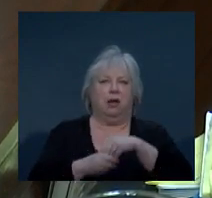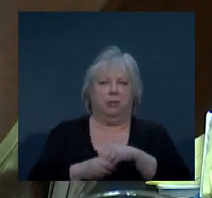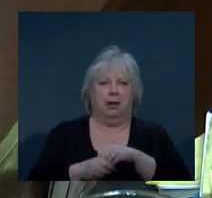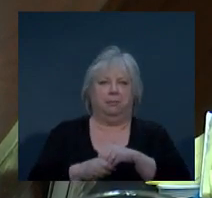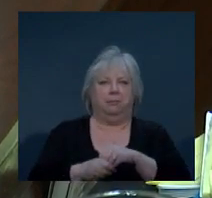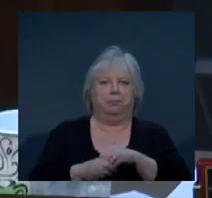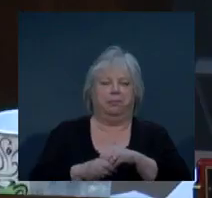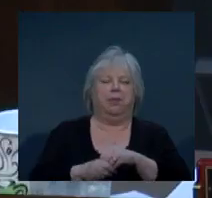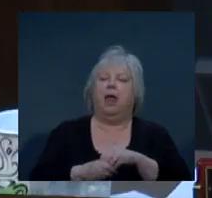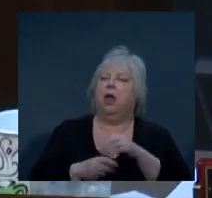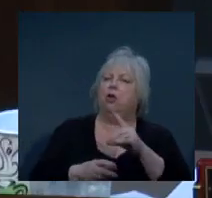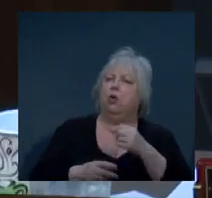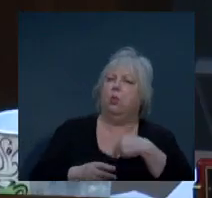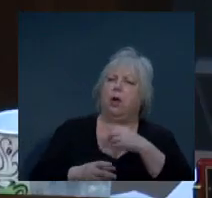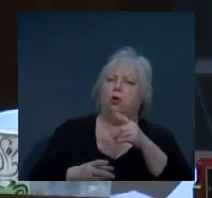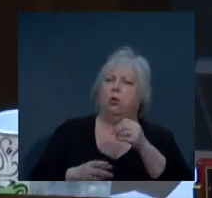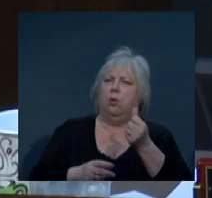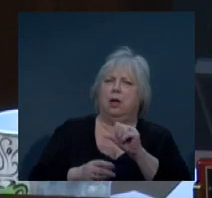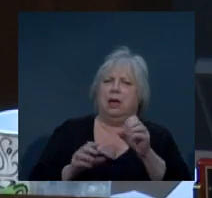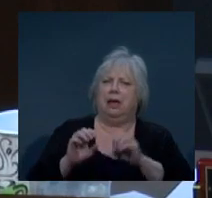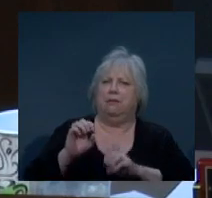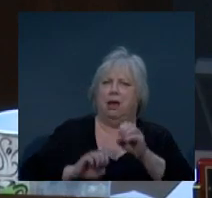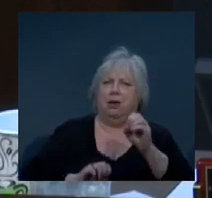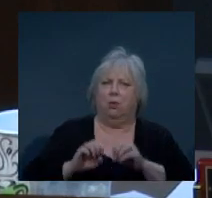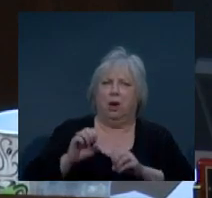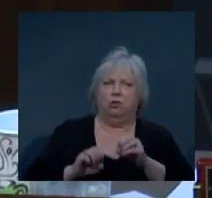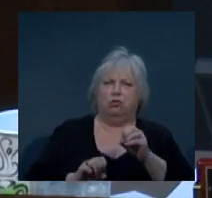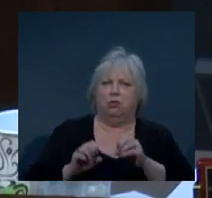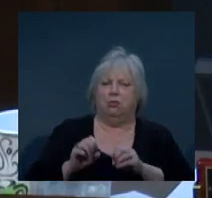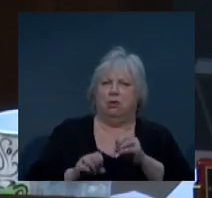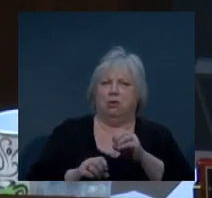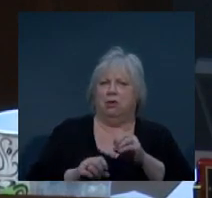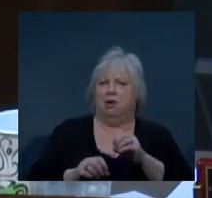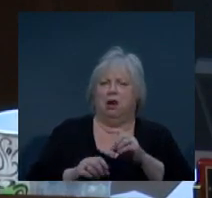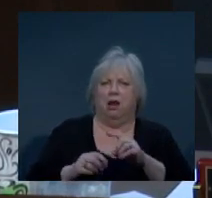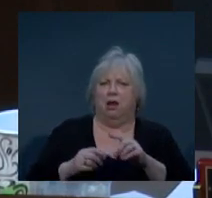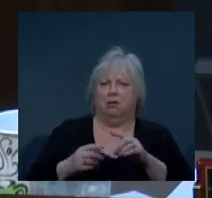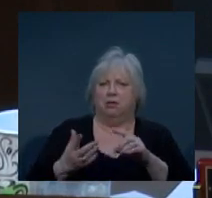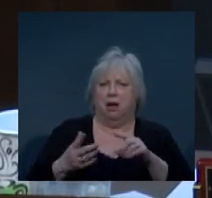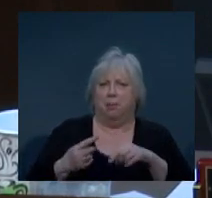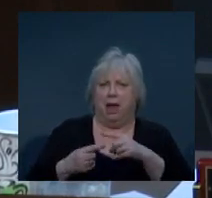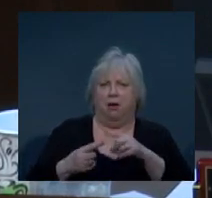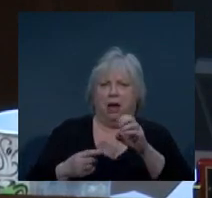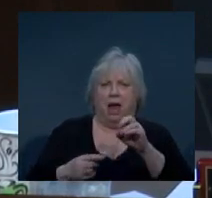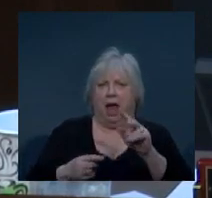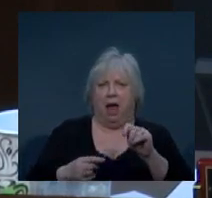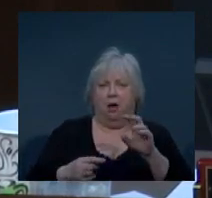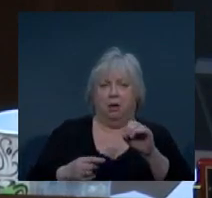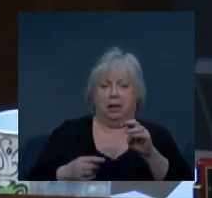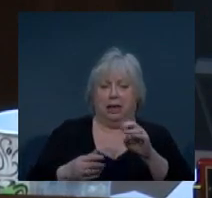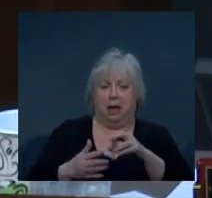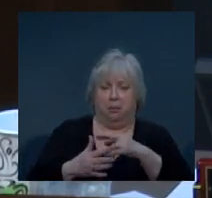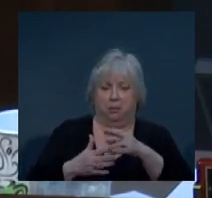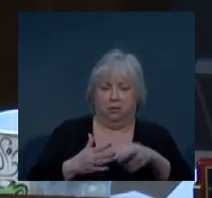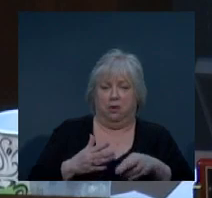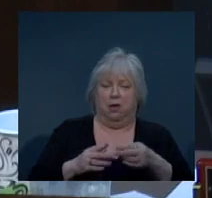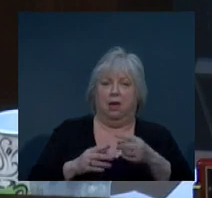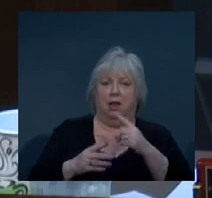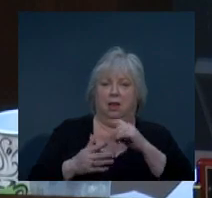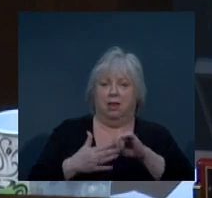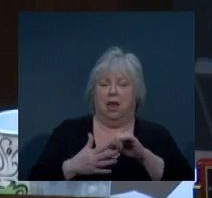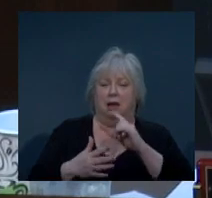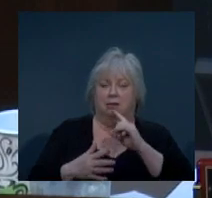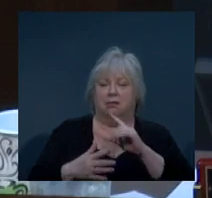And do we do any evaluation of those supposed outcomes that are supposed to be generated from First